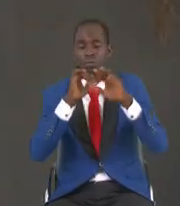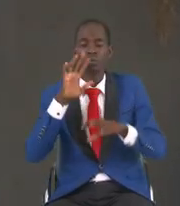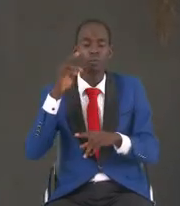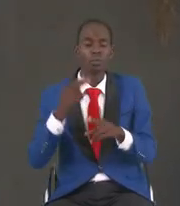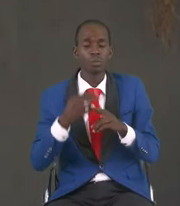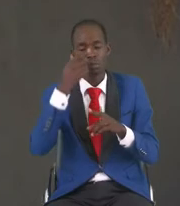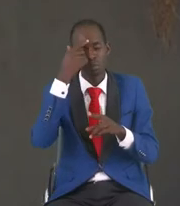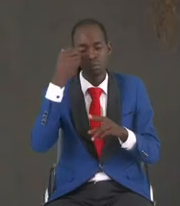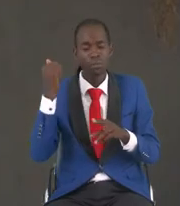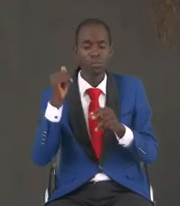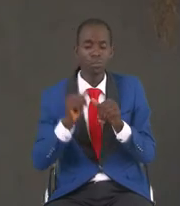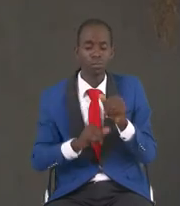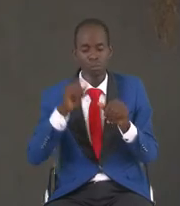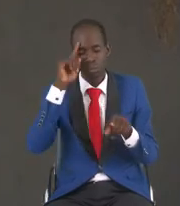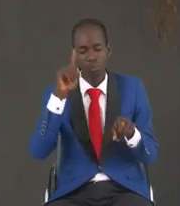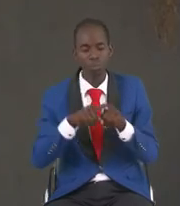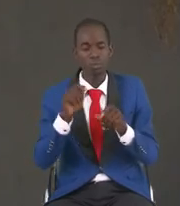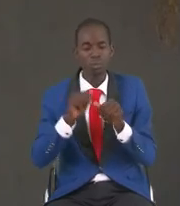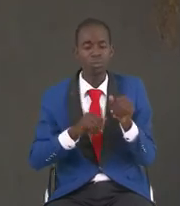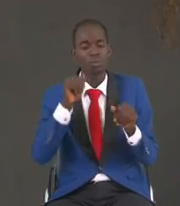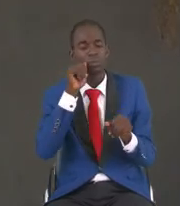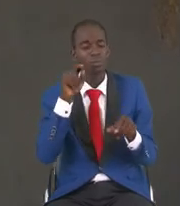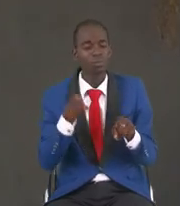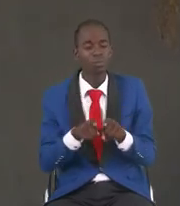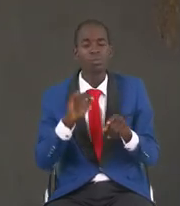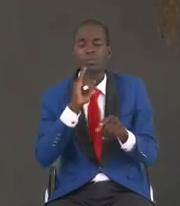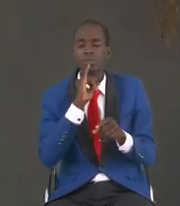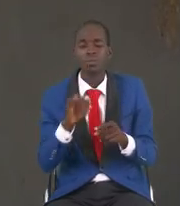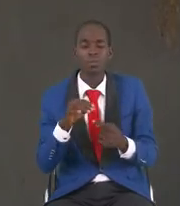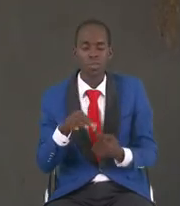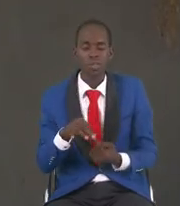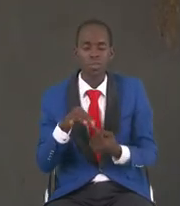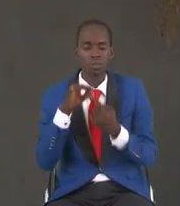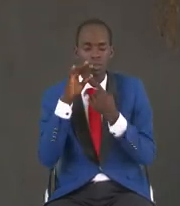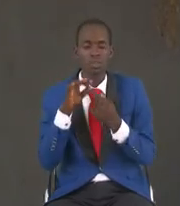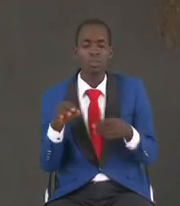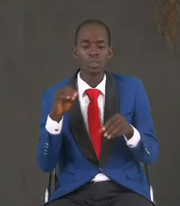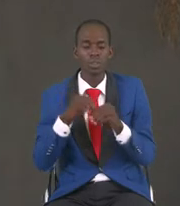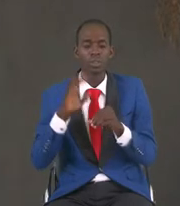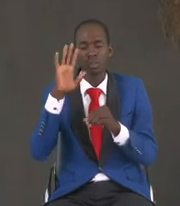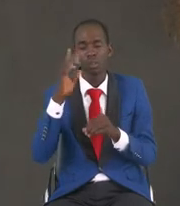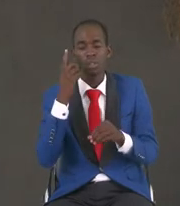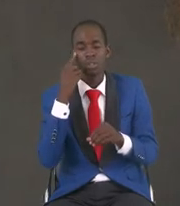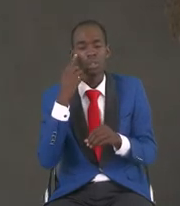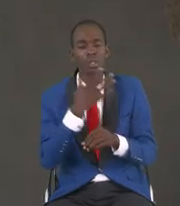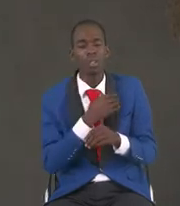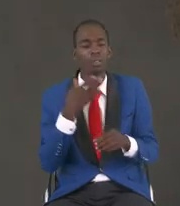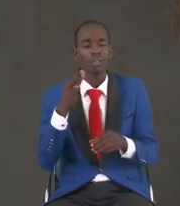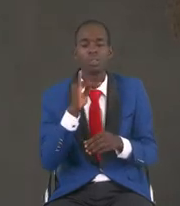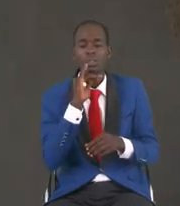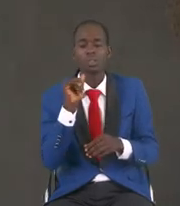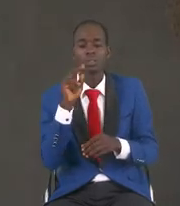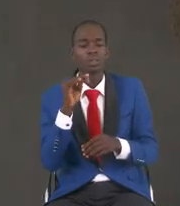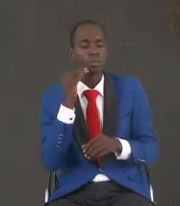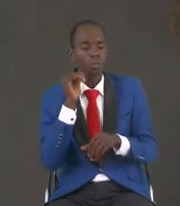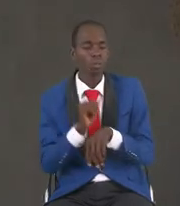because every brother, every sister is precious in your sight. And there is an assignment, there is a work